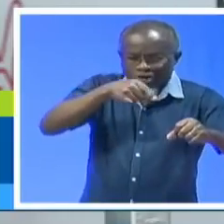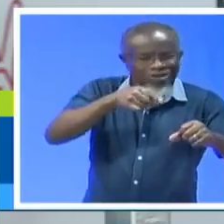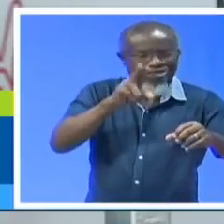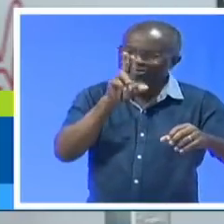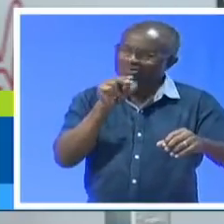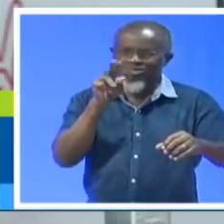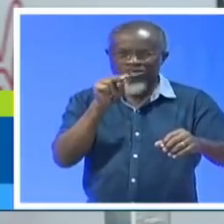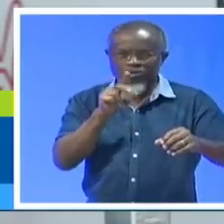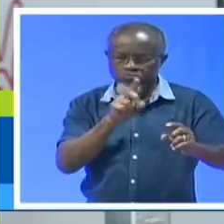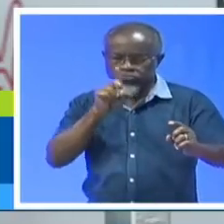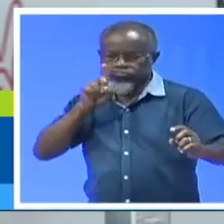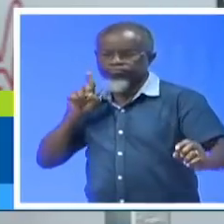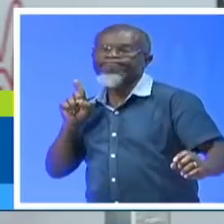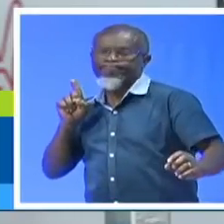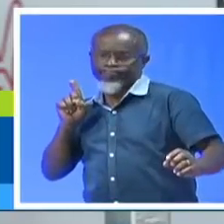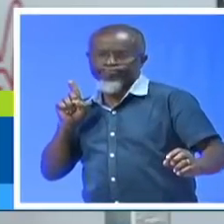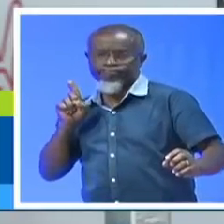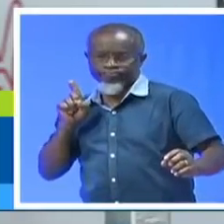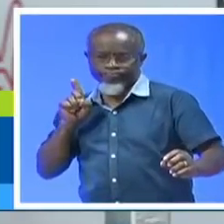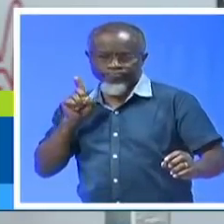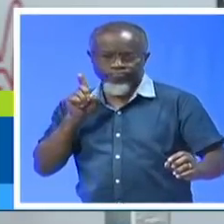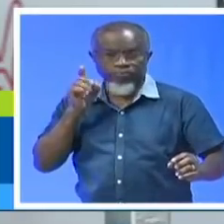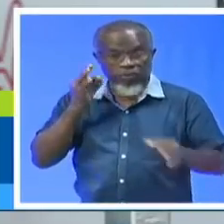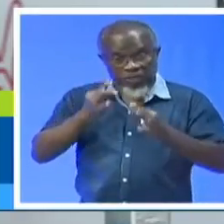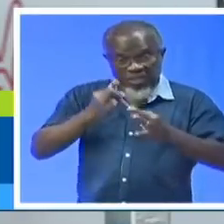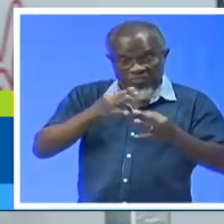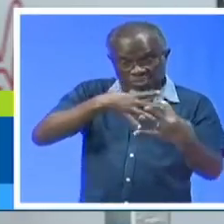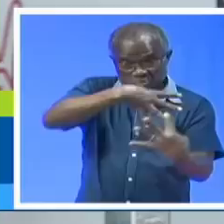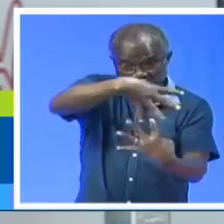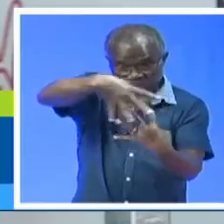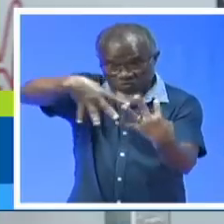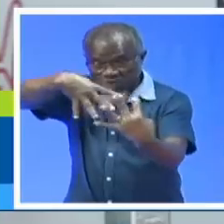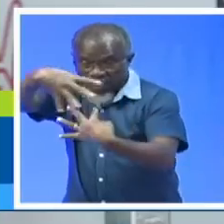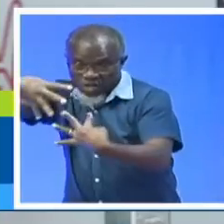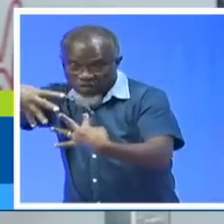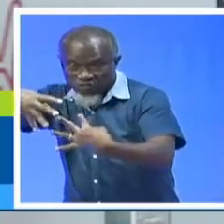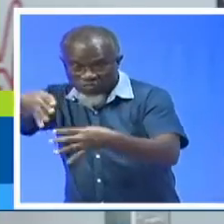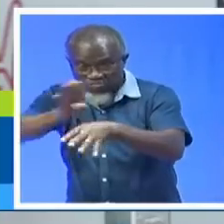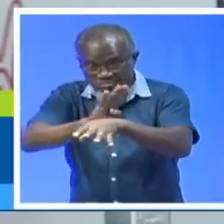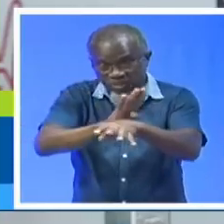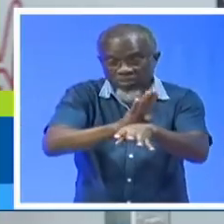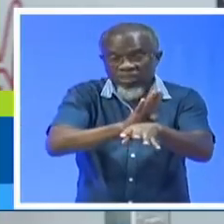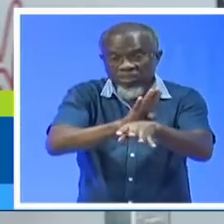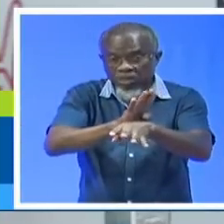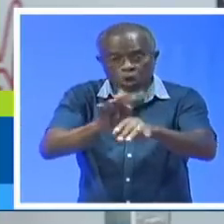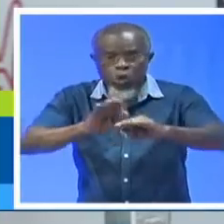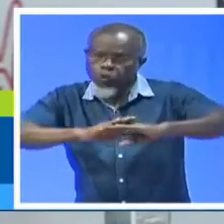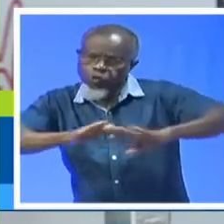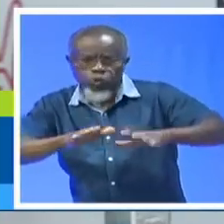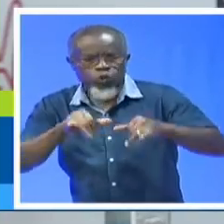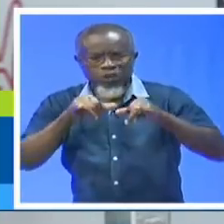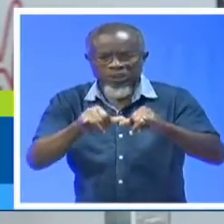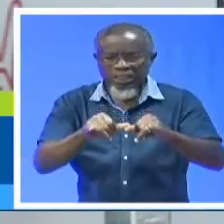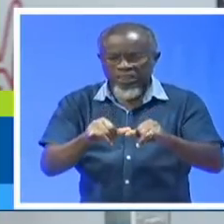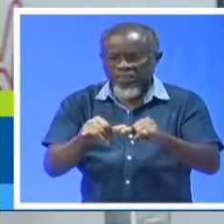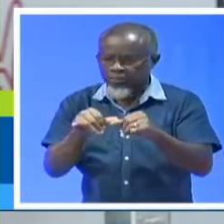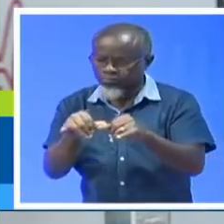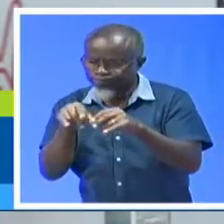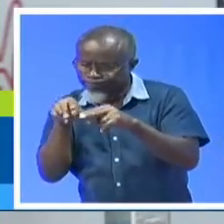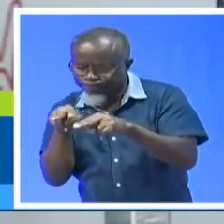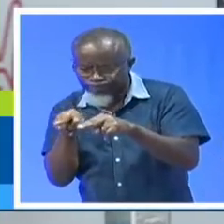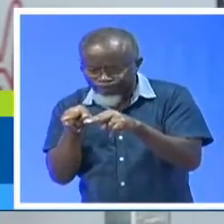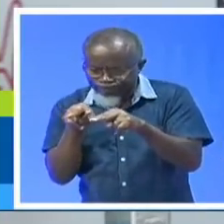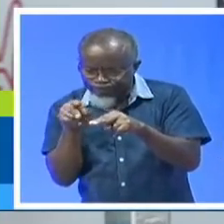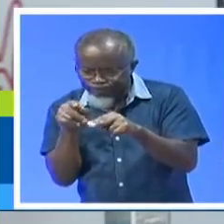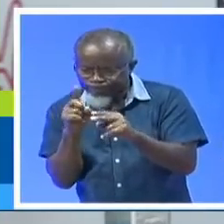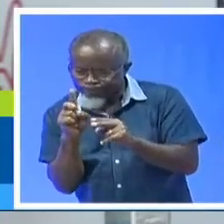is advisable, if we're moving around to conduct our business, that we don't linger in any one place. We get our stuff done and keep it